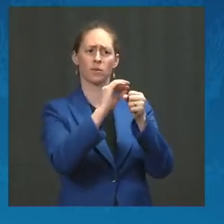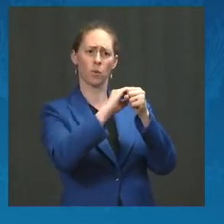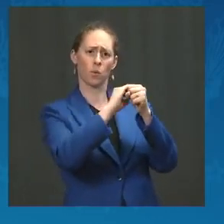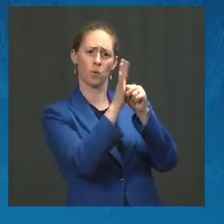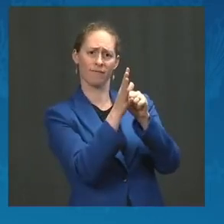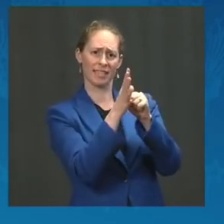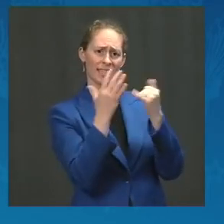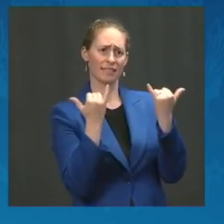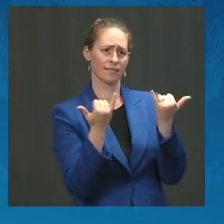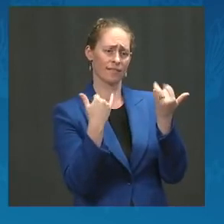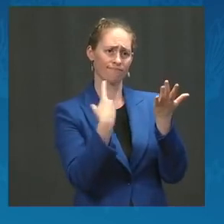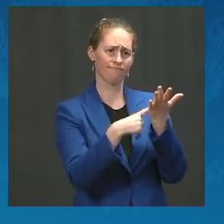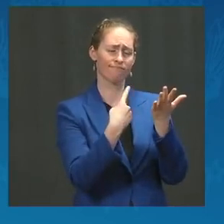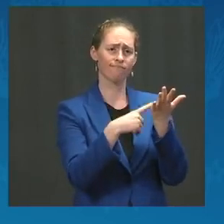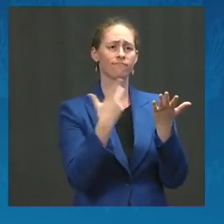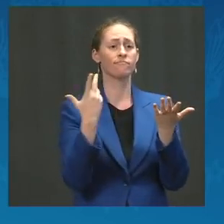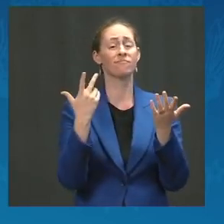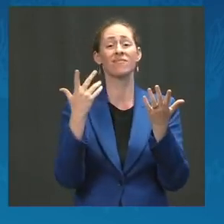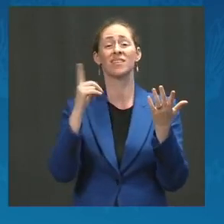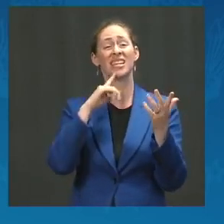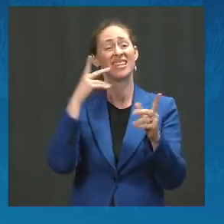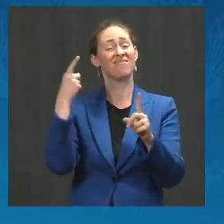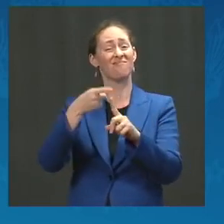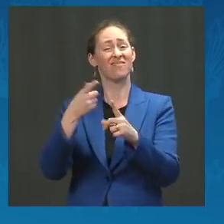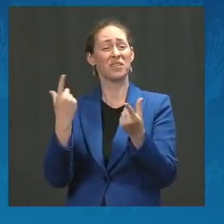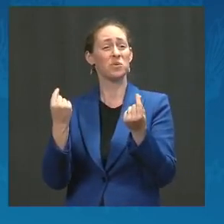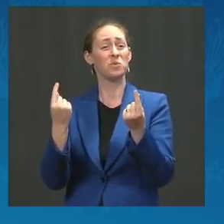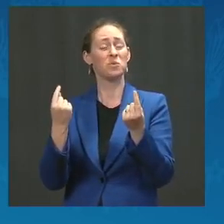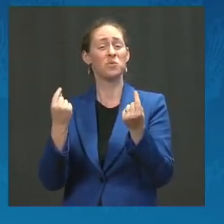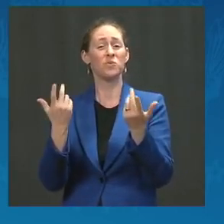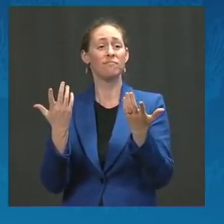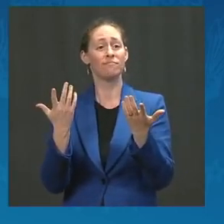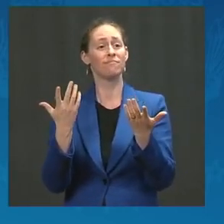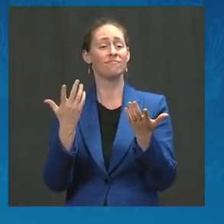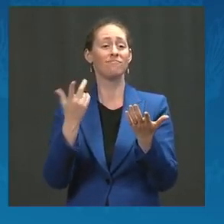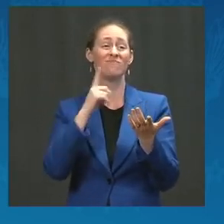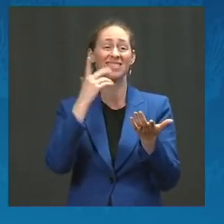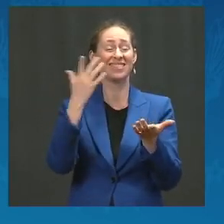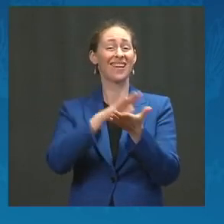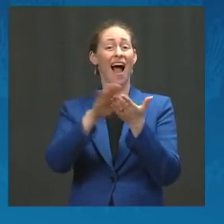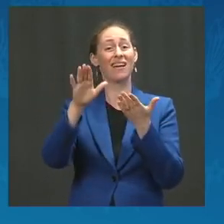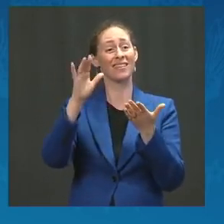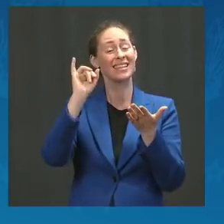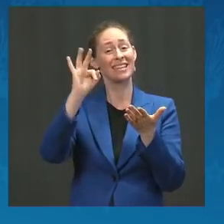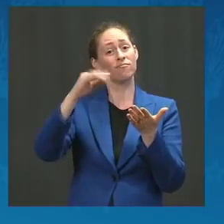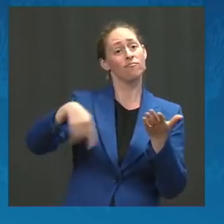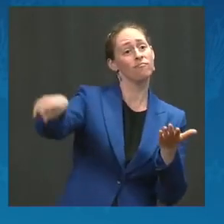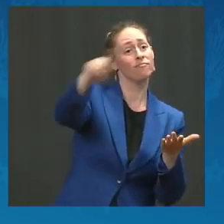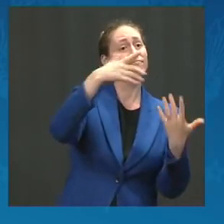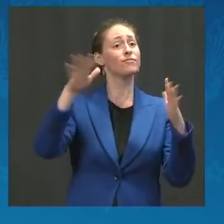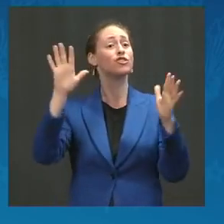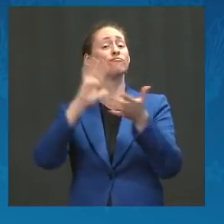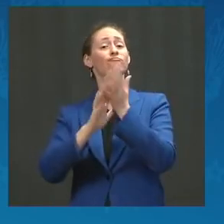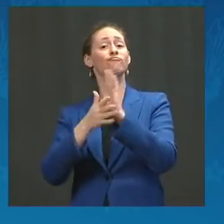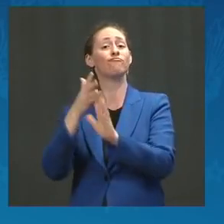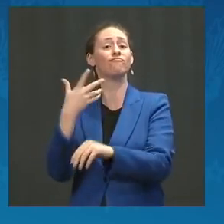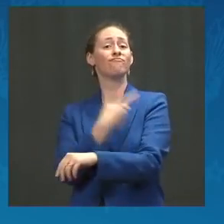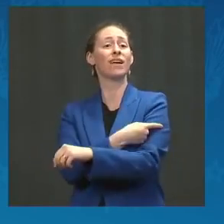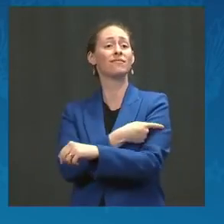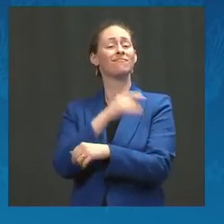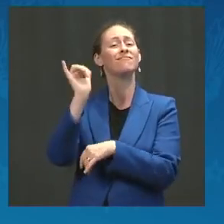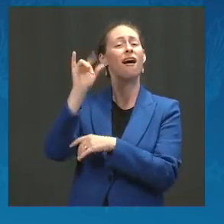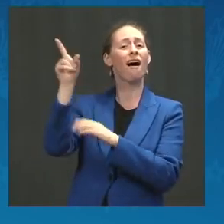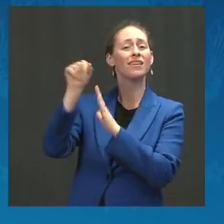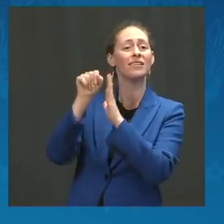country, you wouldn't have to take one of these off. You don't have to put one on. Like in my home state of Delaware, where I live in Newcastle County, where I